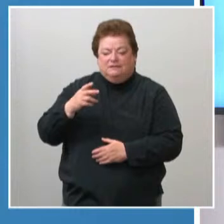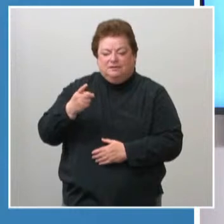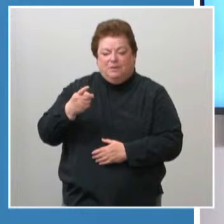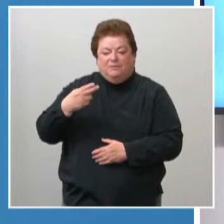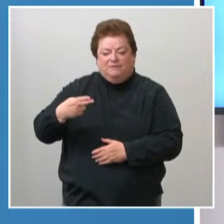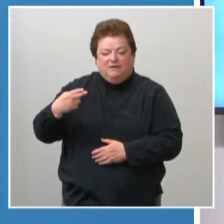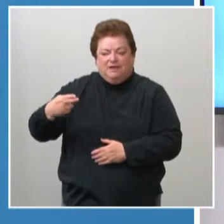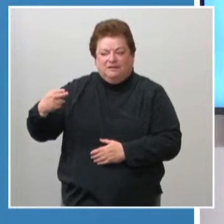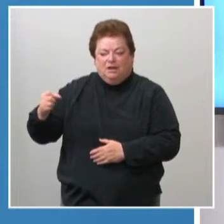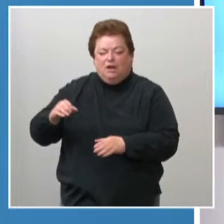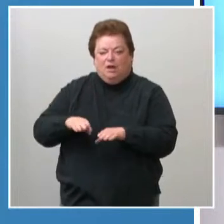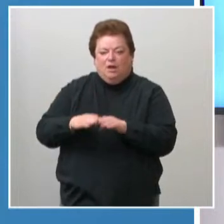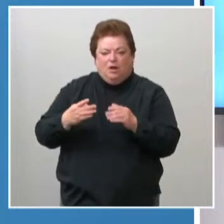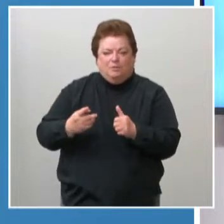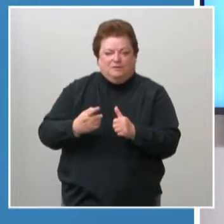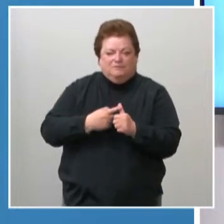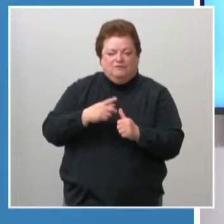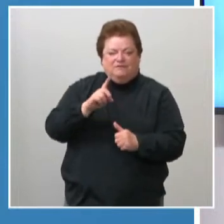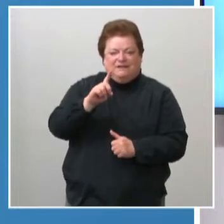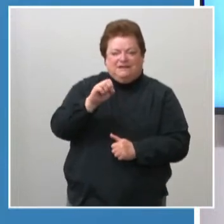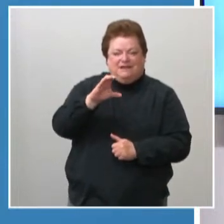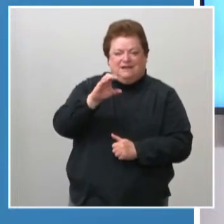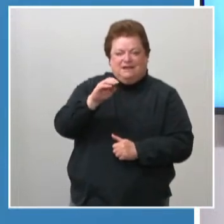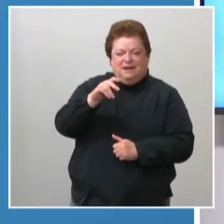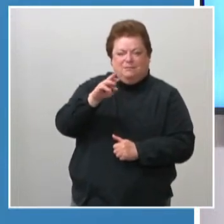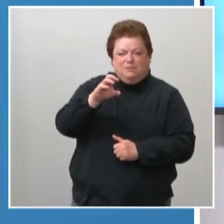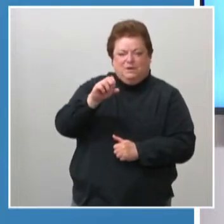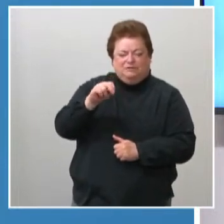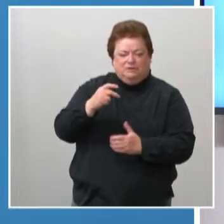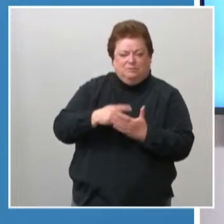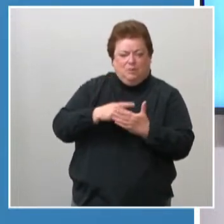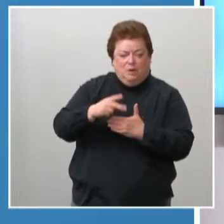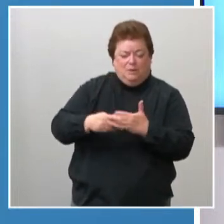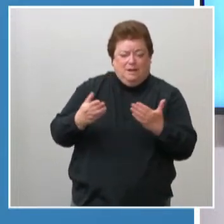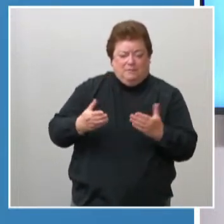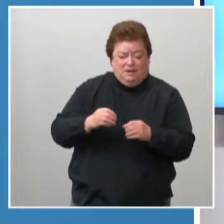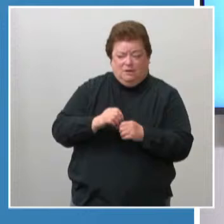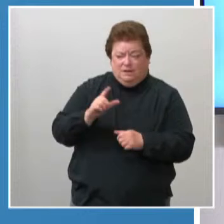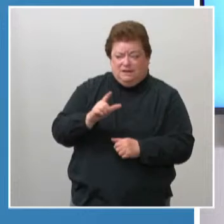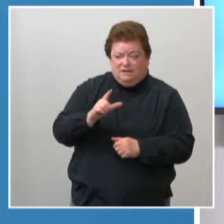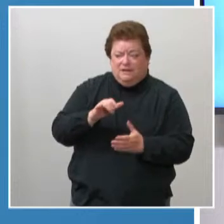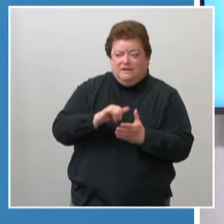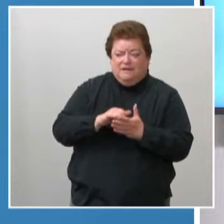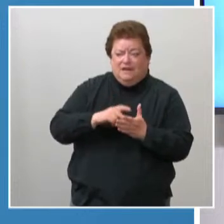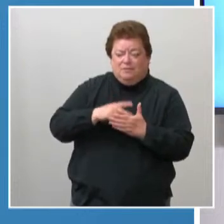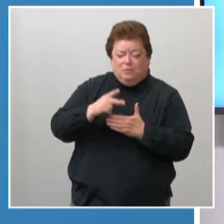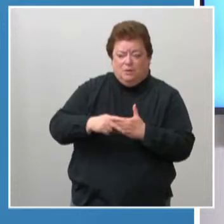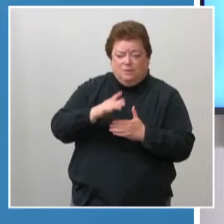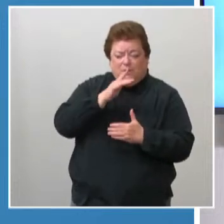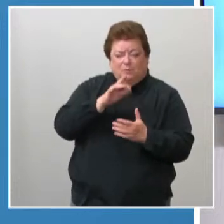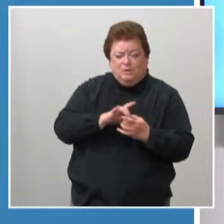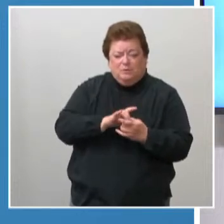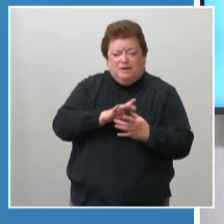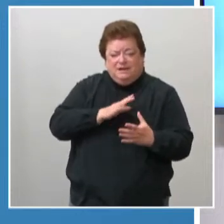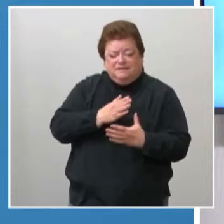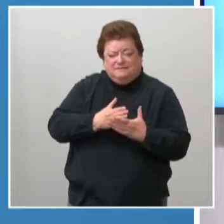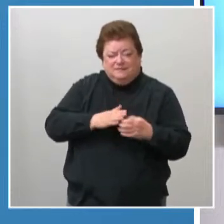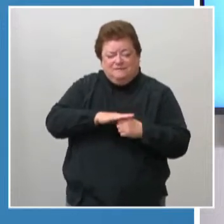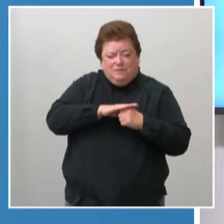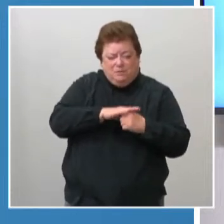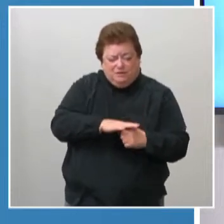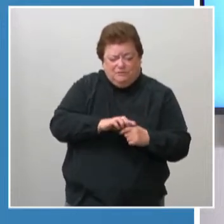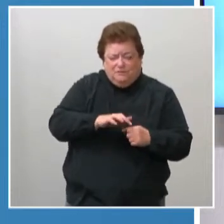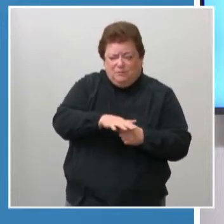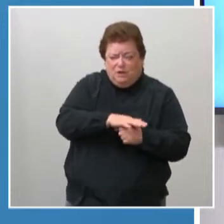first site of its hospital decompression program here in Lincoln. The program will help relieve some pressure on local